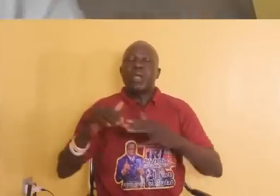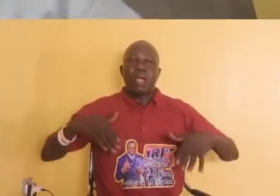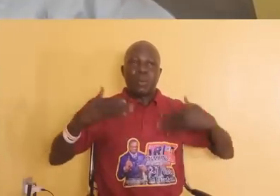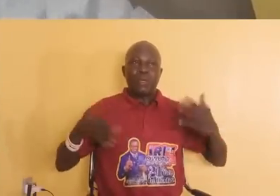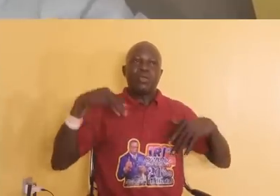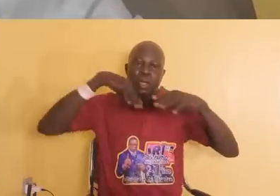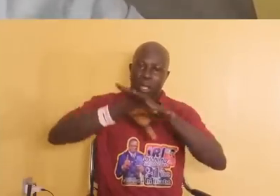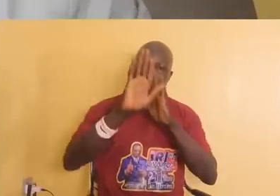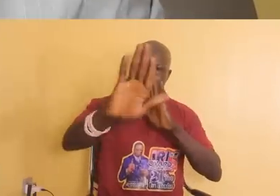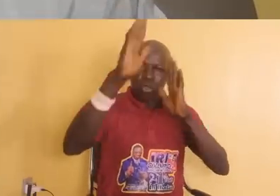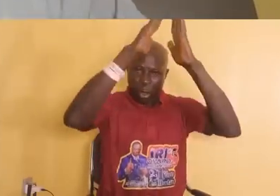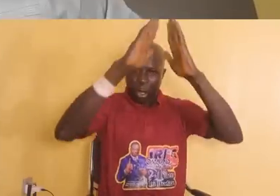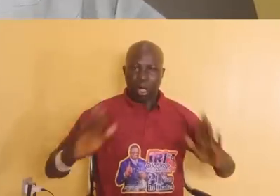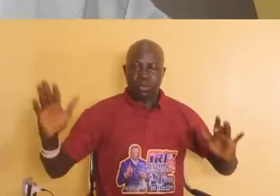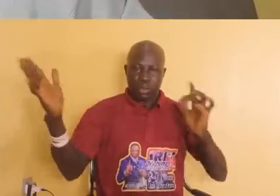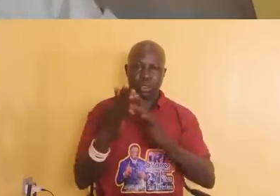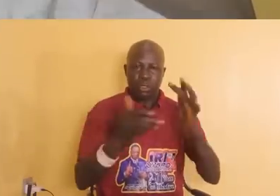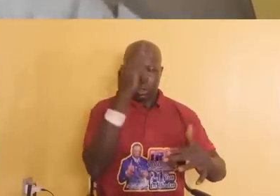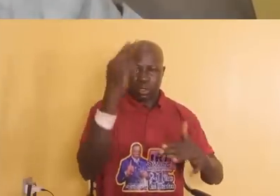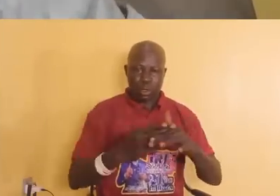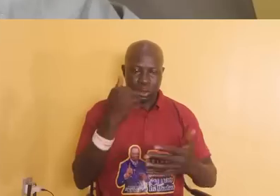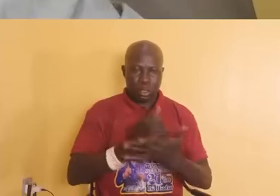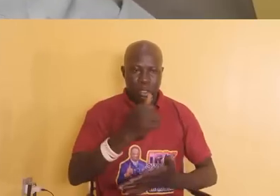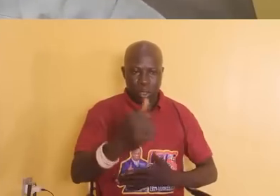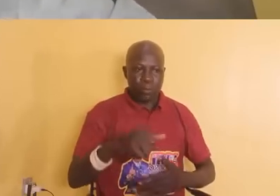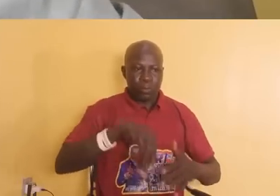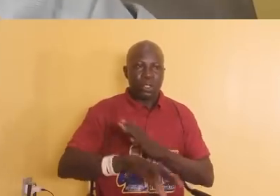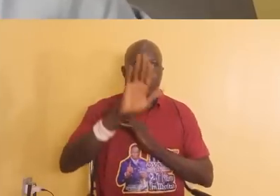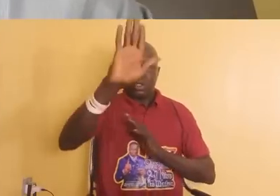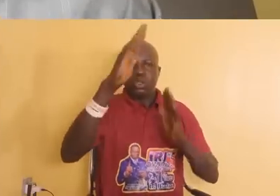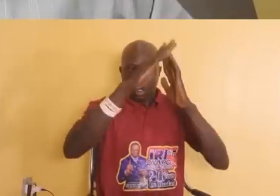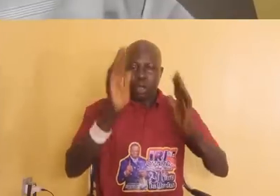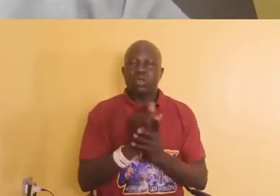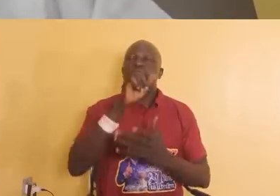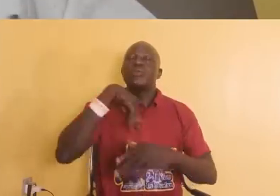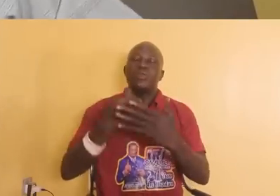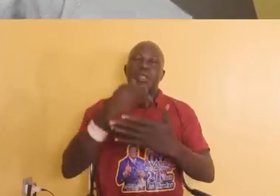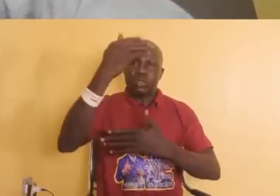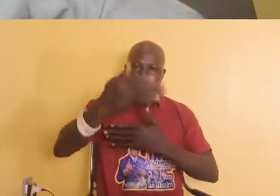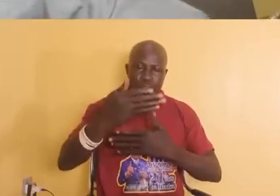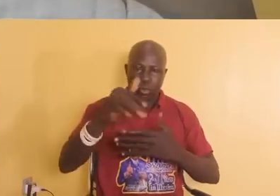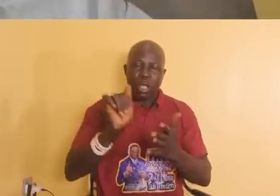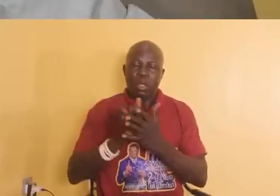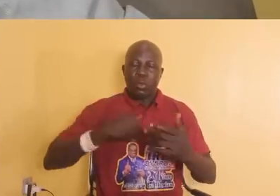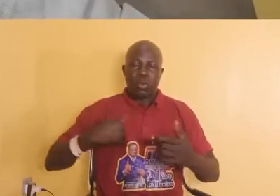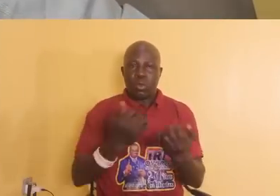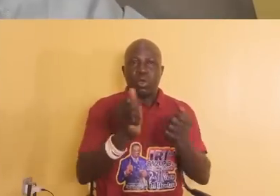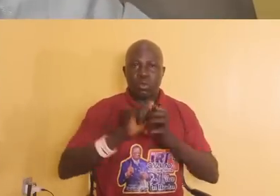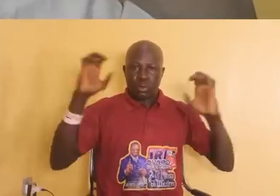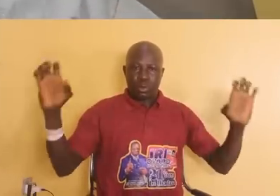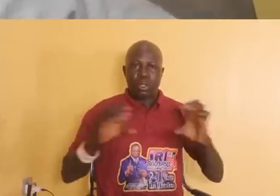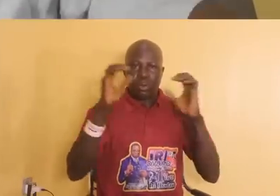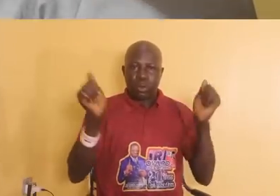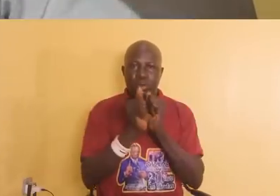happiness. Oh yeah, come one year. Come see your help in Jesus' name. Is yes, your home that is next. We